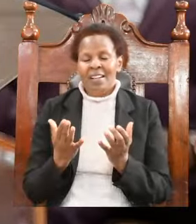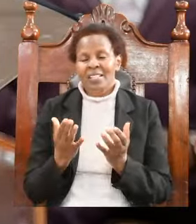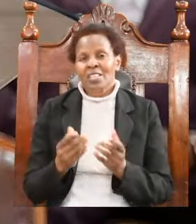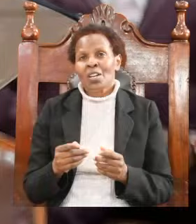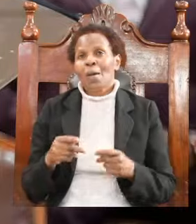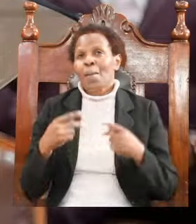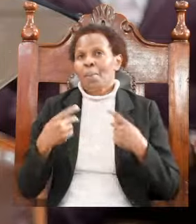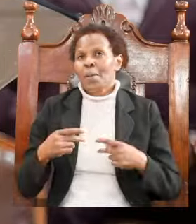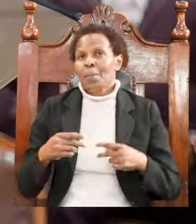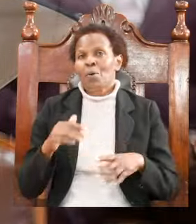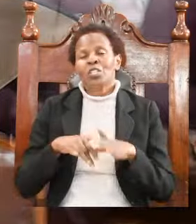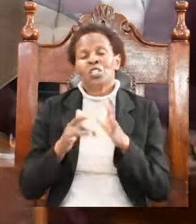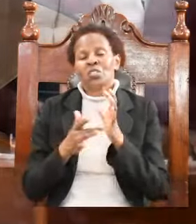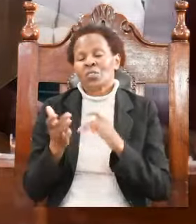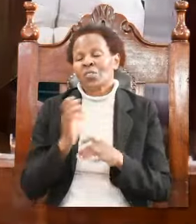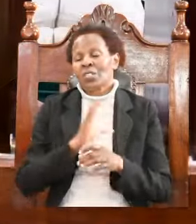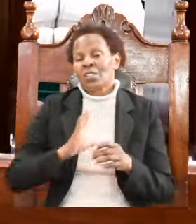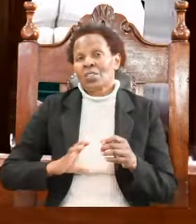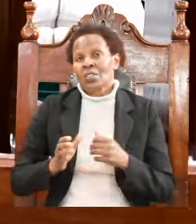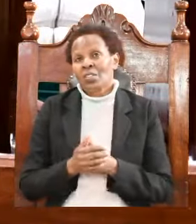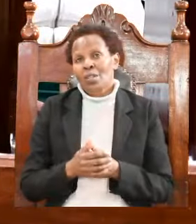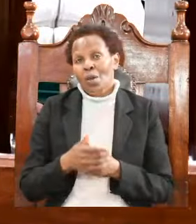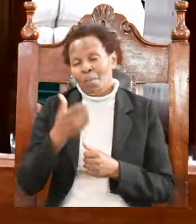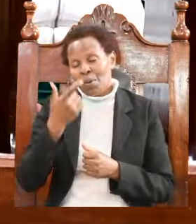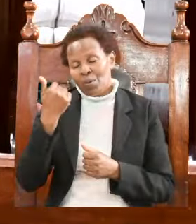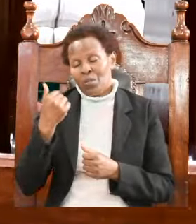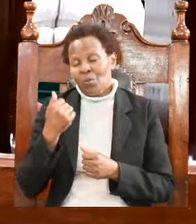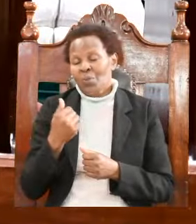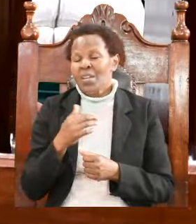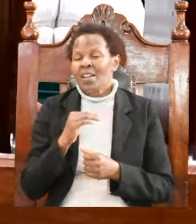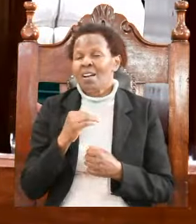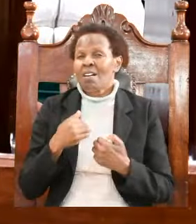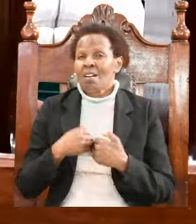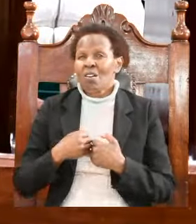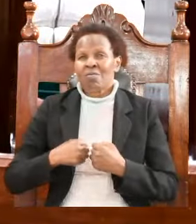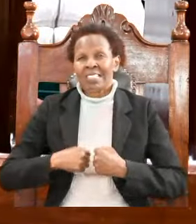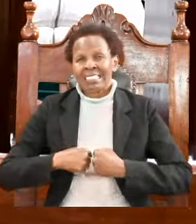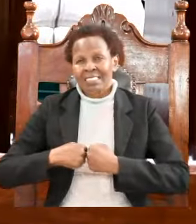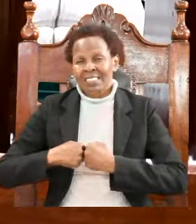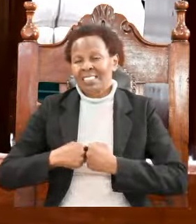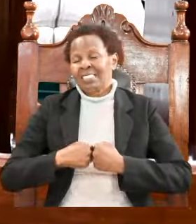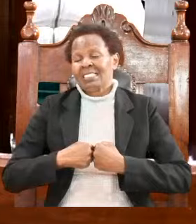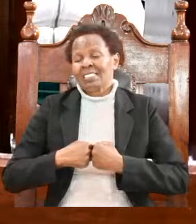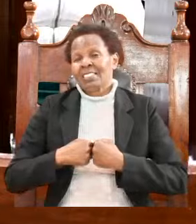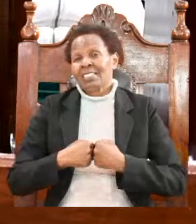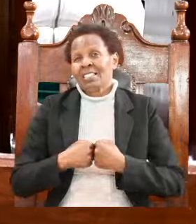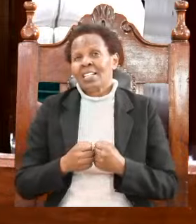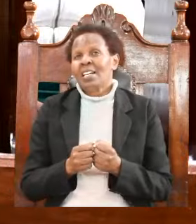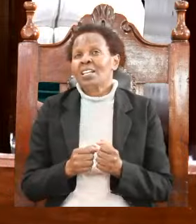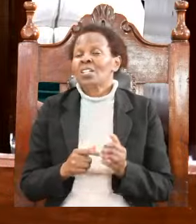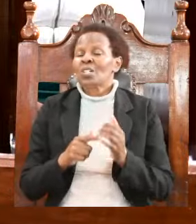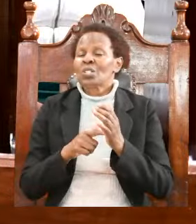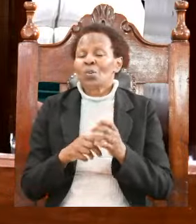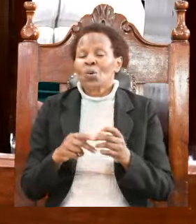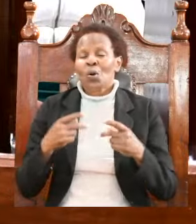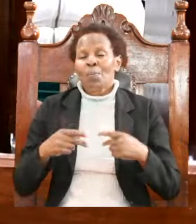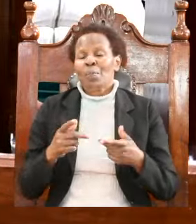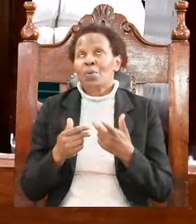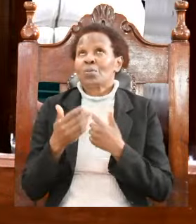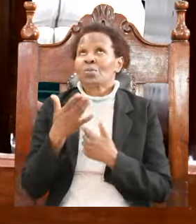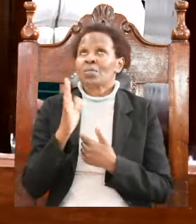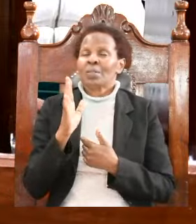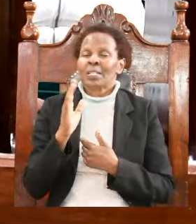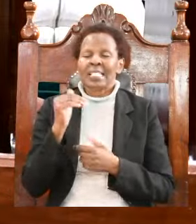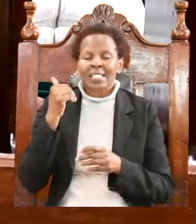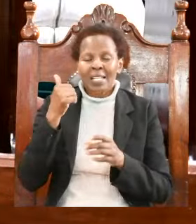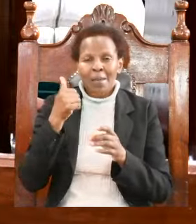them in Christ Jesus, because we are in difficult times and we need to point people to Christ and remind them